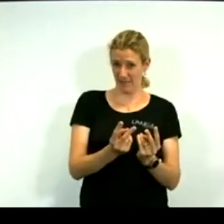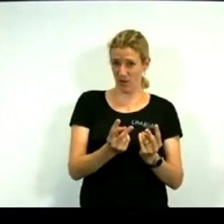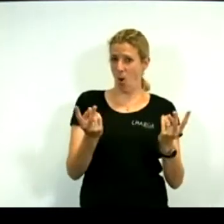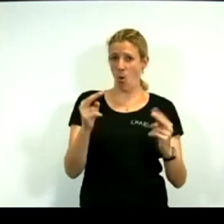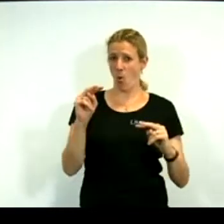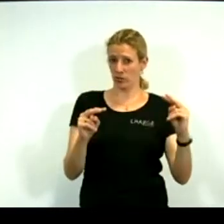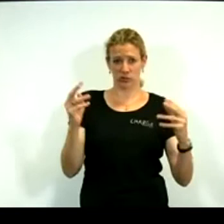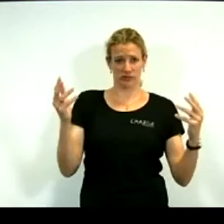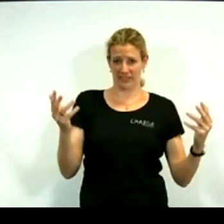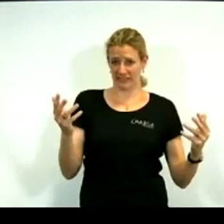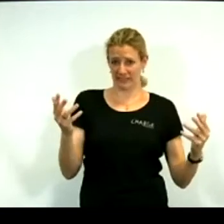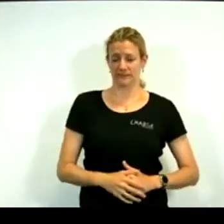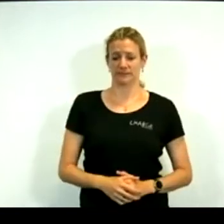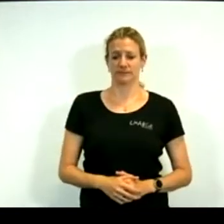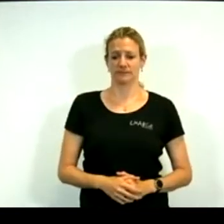not, what's the difference?